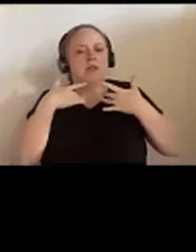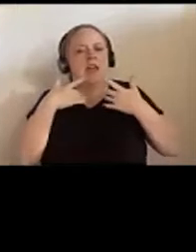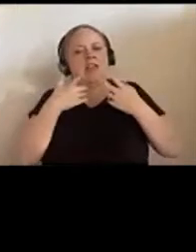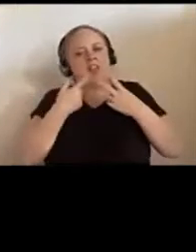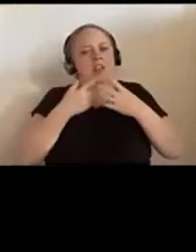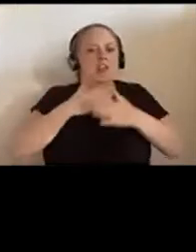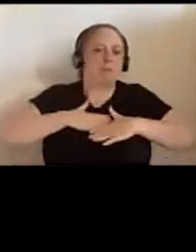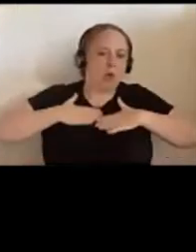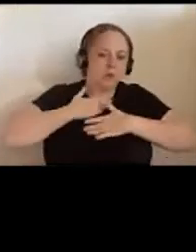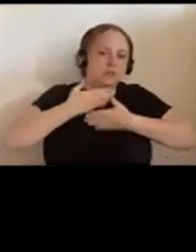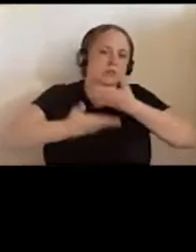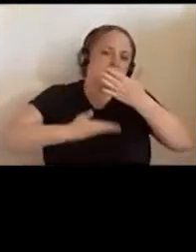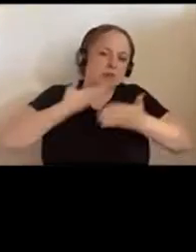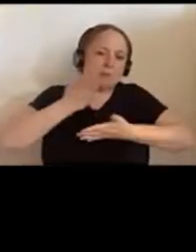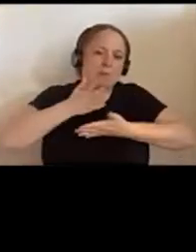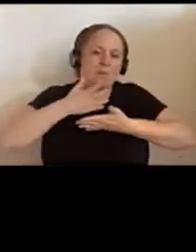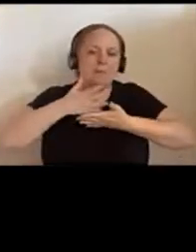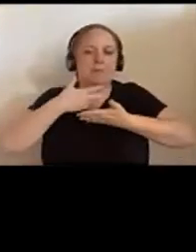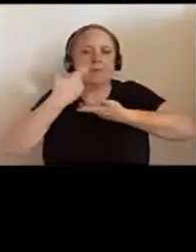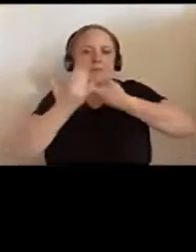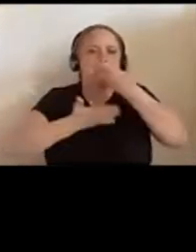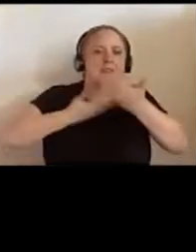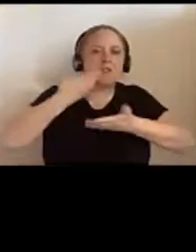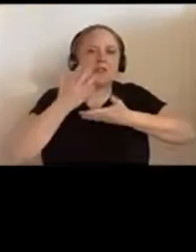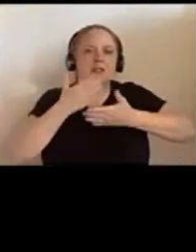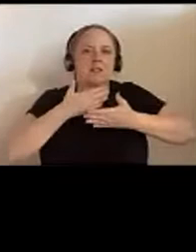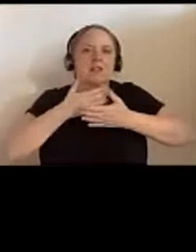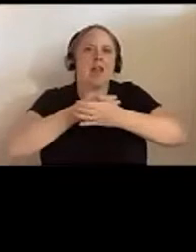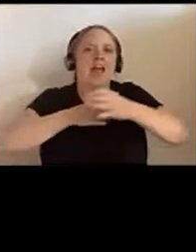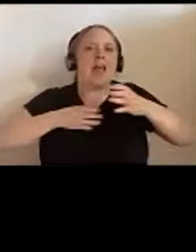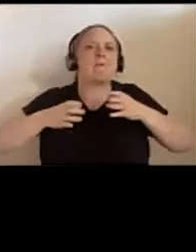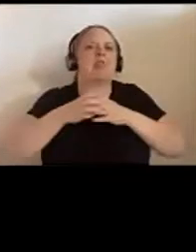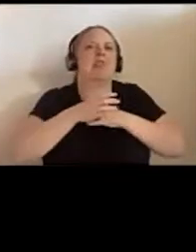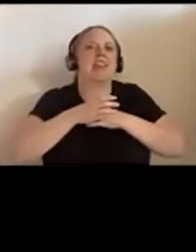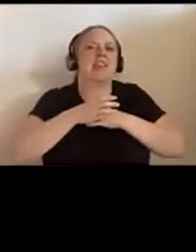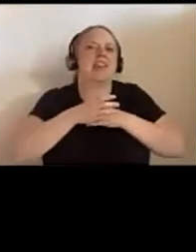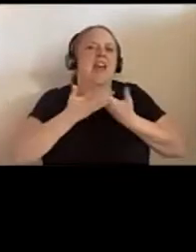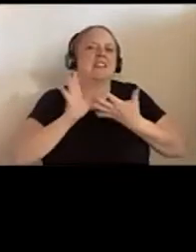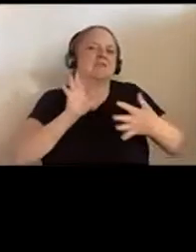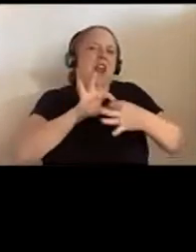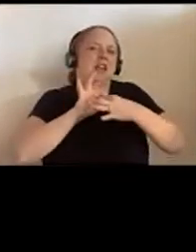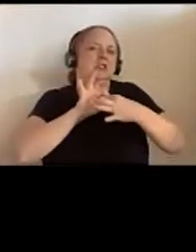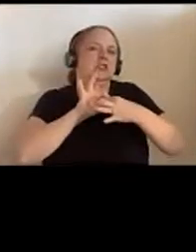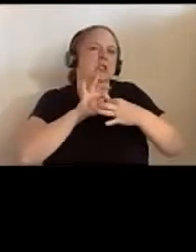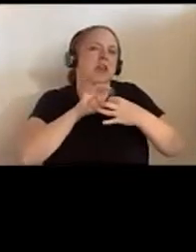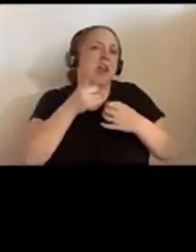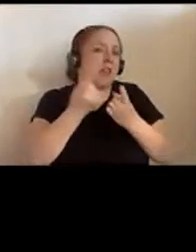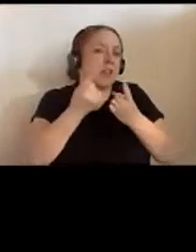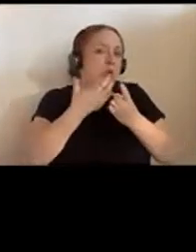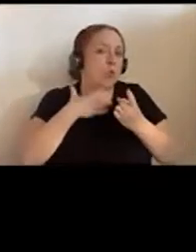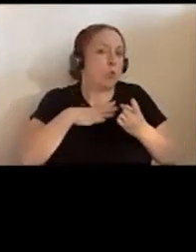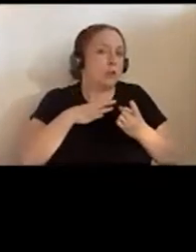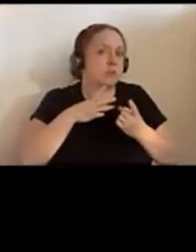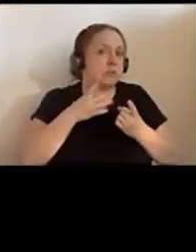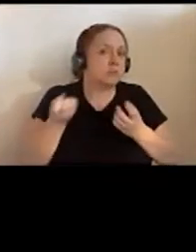storytelling, mythology, hopefully like empathy and connection. So is there anything that you want to kind of speak to